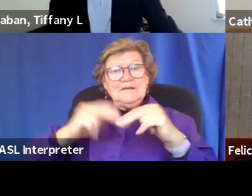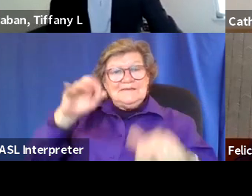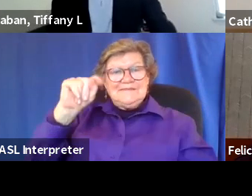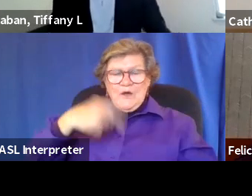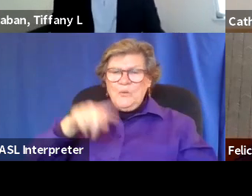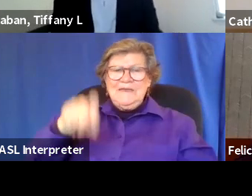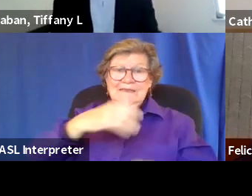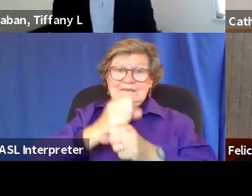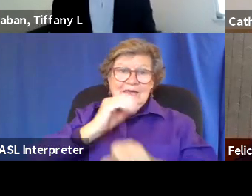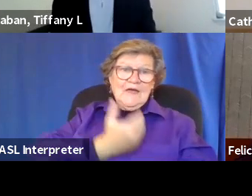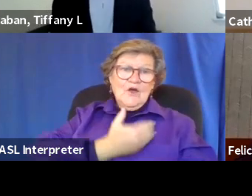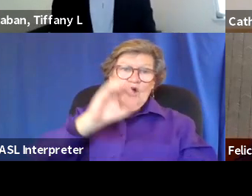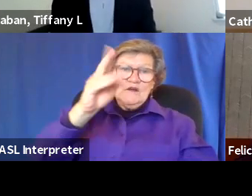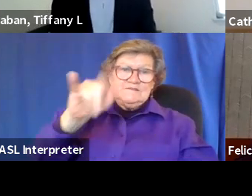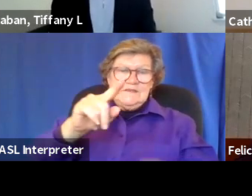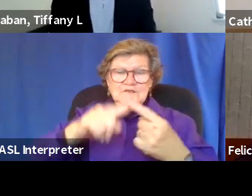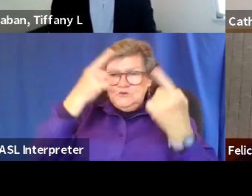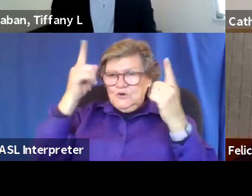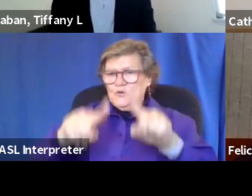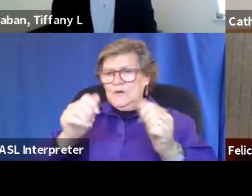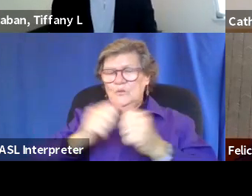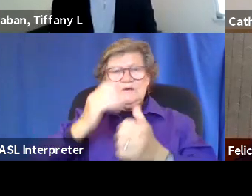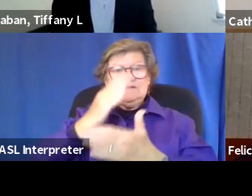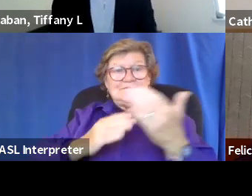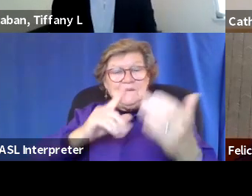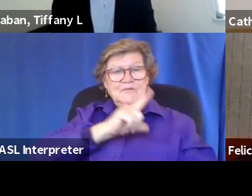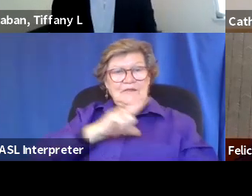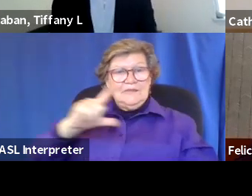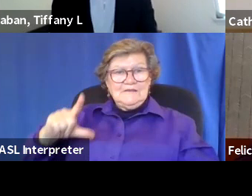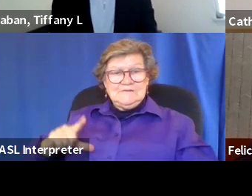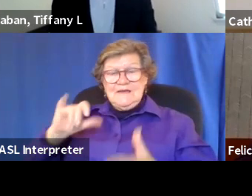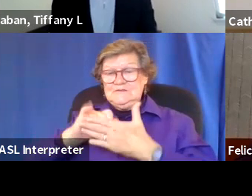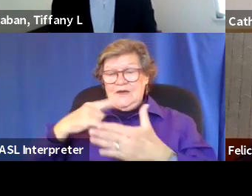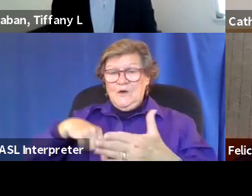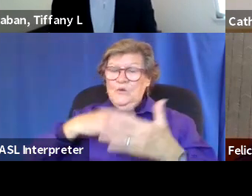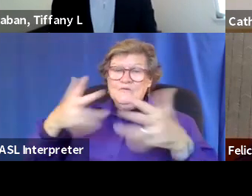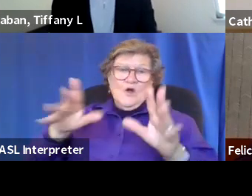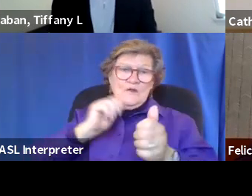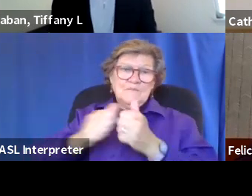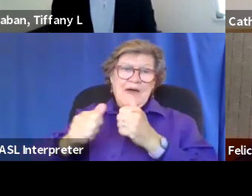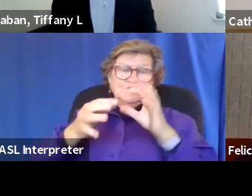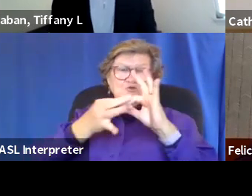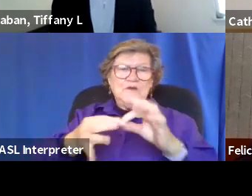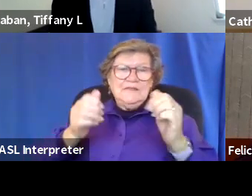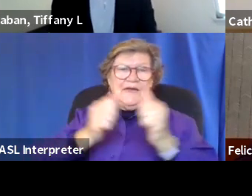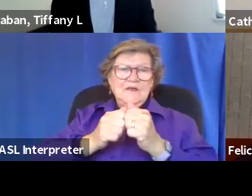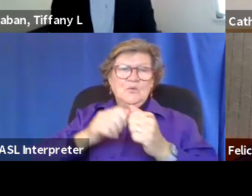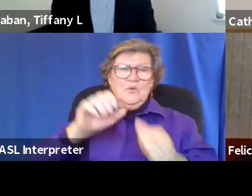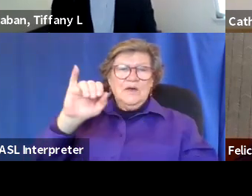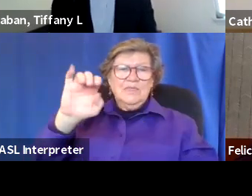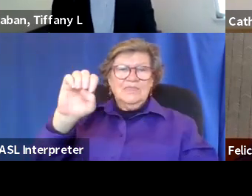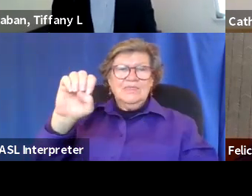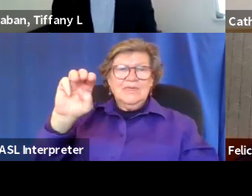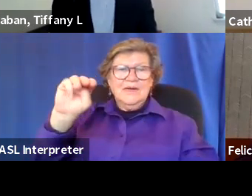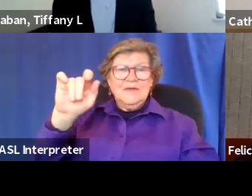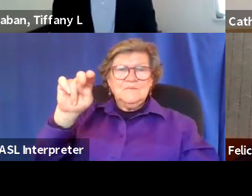to comply with some of the groundbreaking legislation that we've passed in terms of emissions from buildings. And that would be huge if